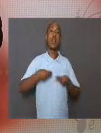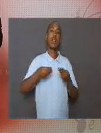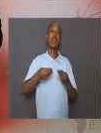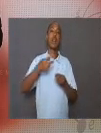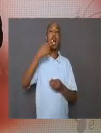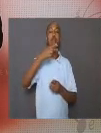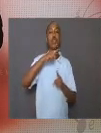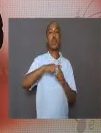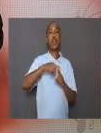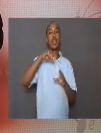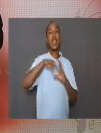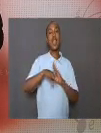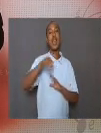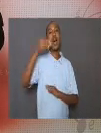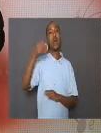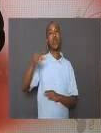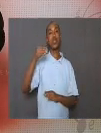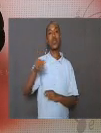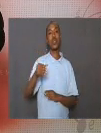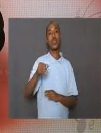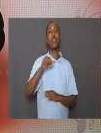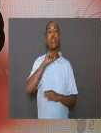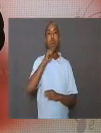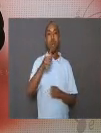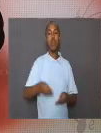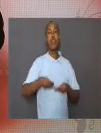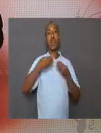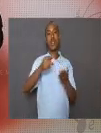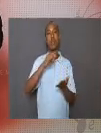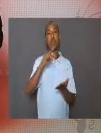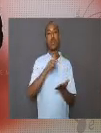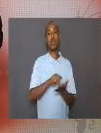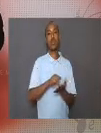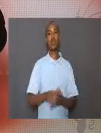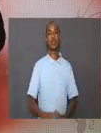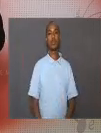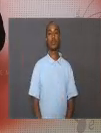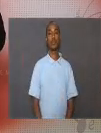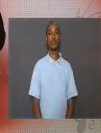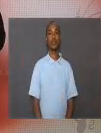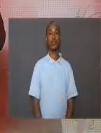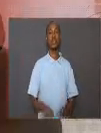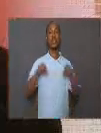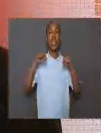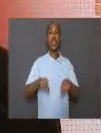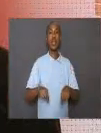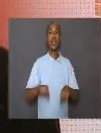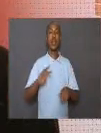neither release hydrogen plus in aqueous solution nor donate a proton.